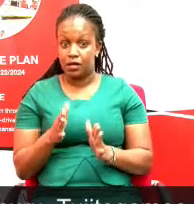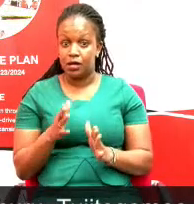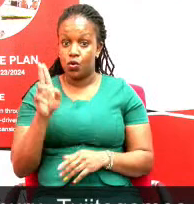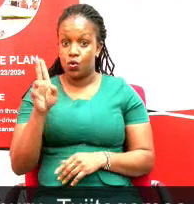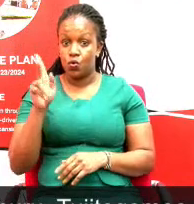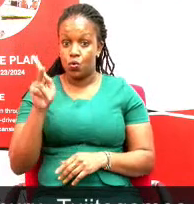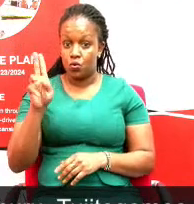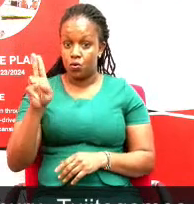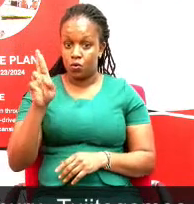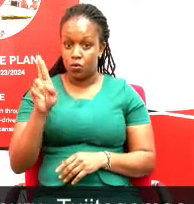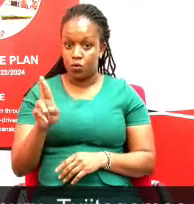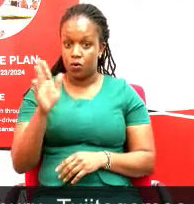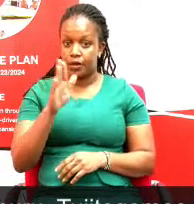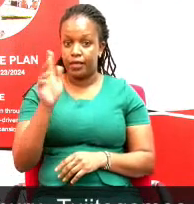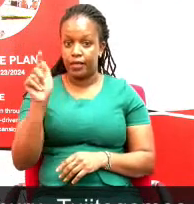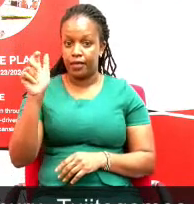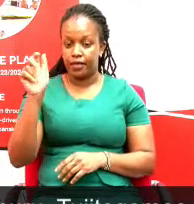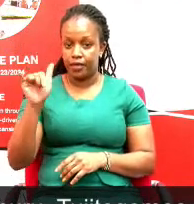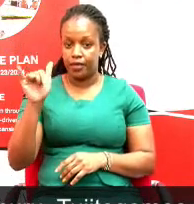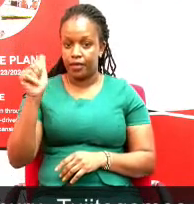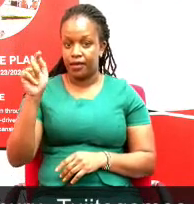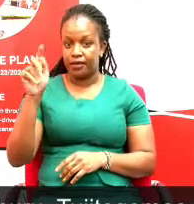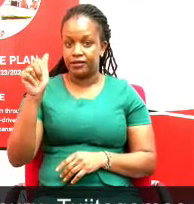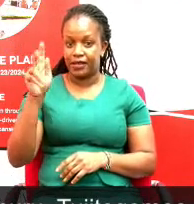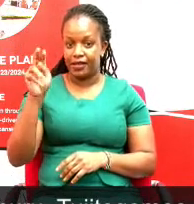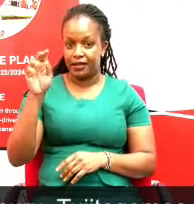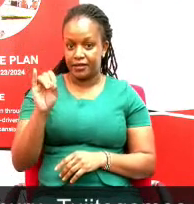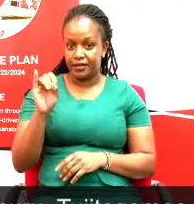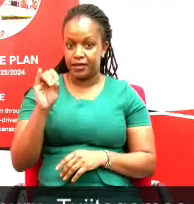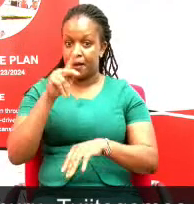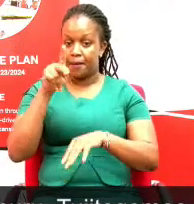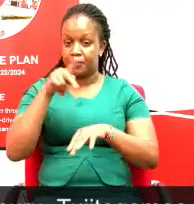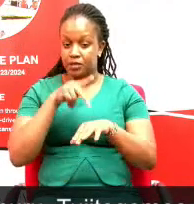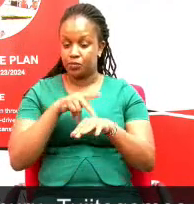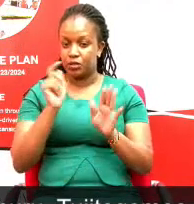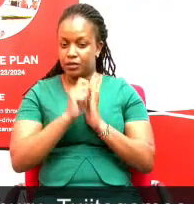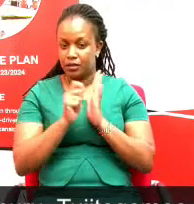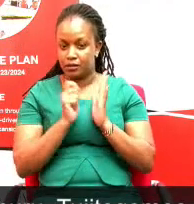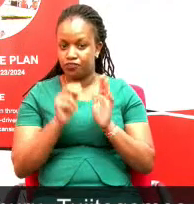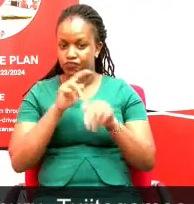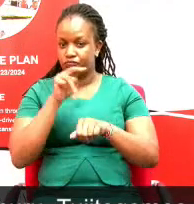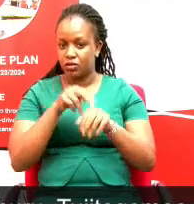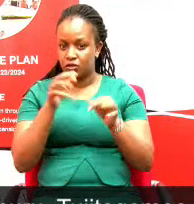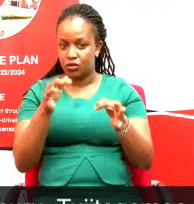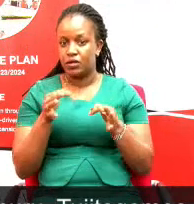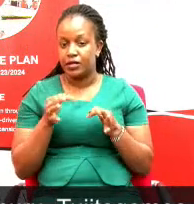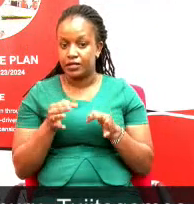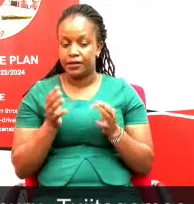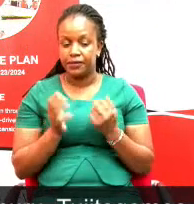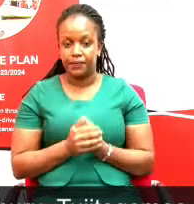Uku Yatani, the Principal Secretary, National Treasury,